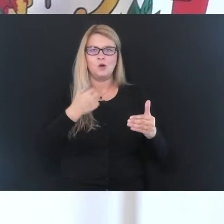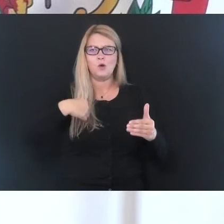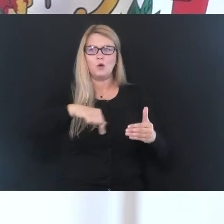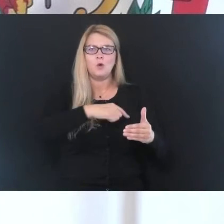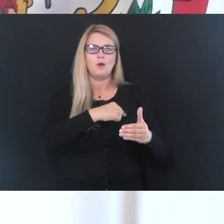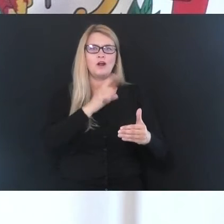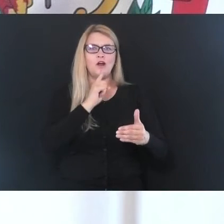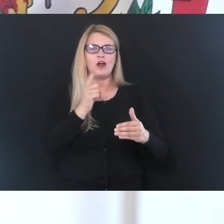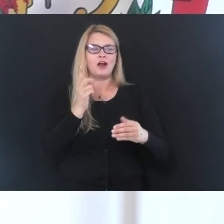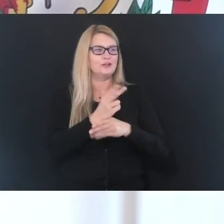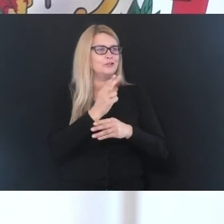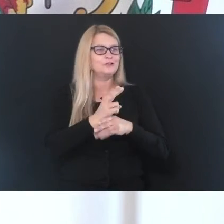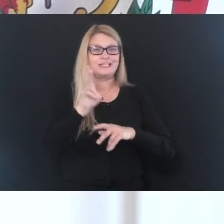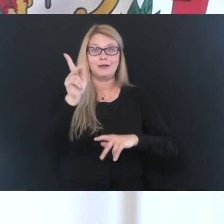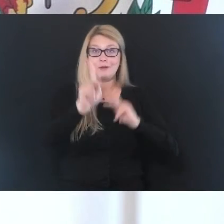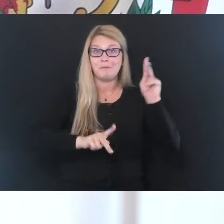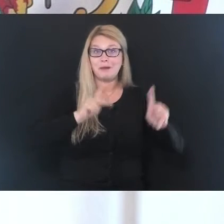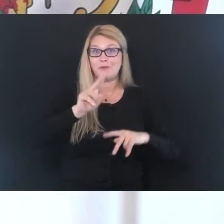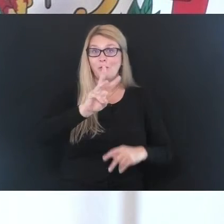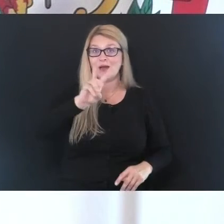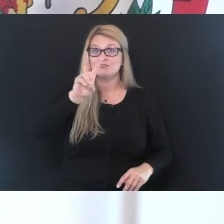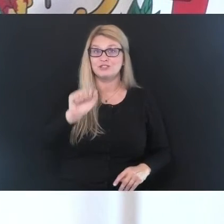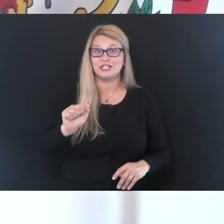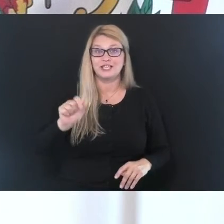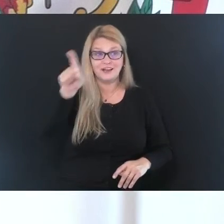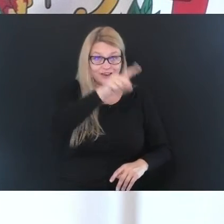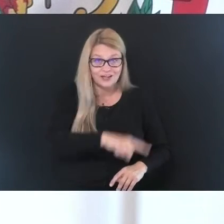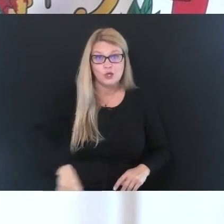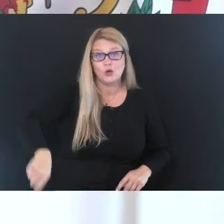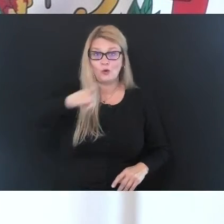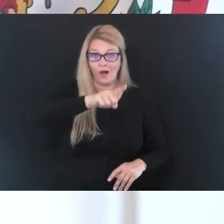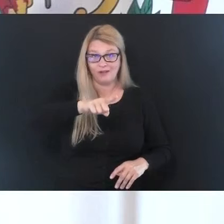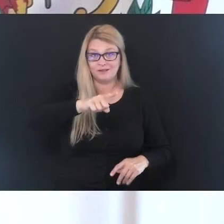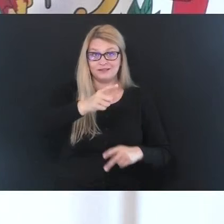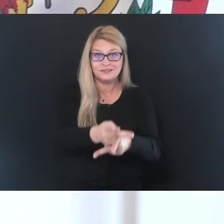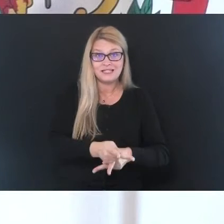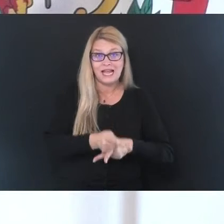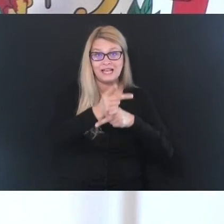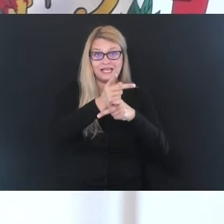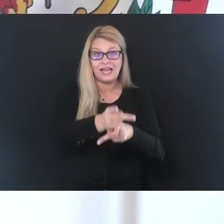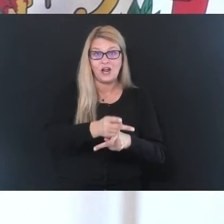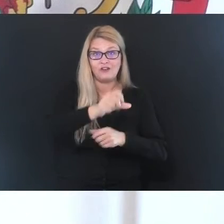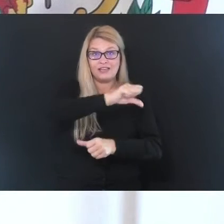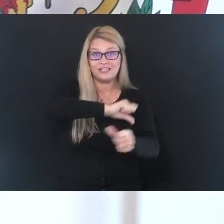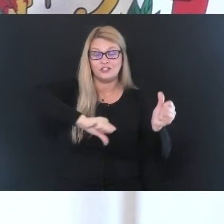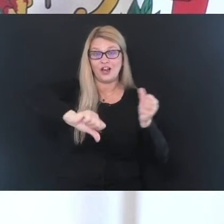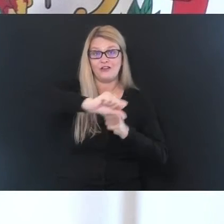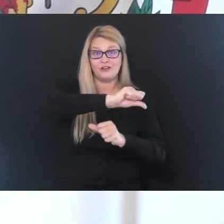our fellow West Virginians, to take care of one another and help distribute